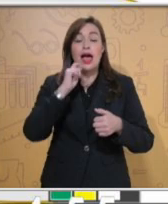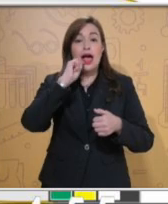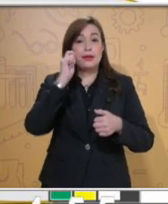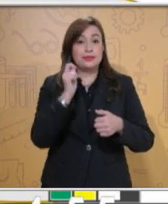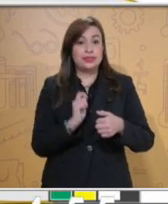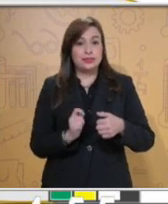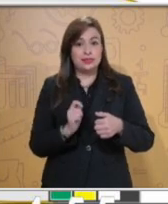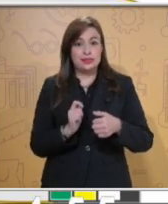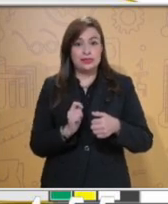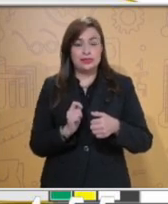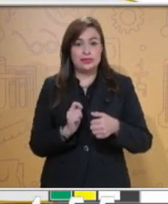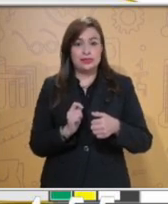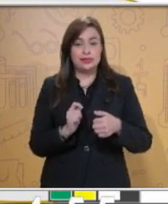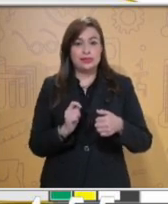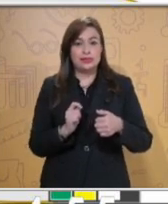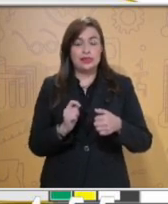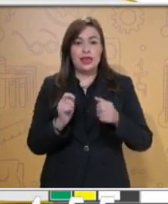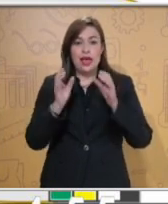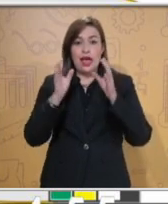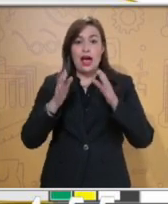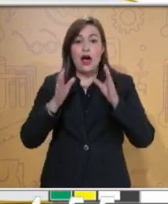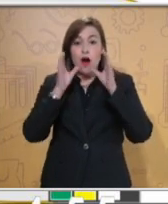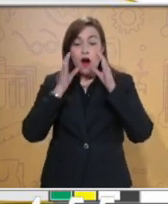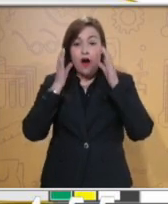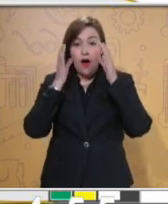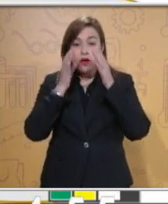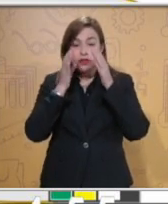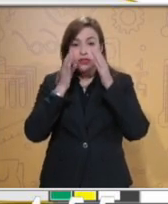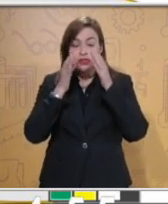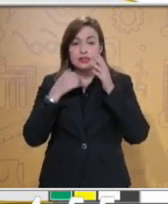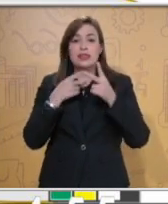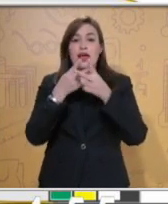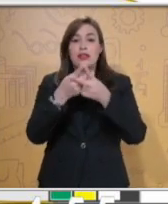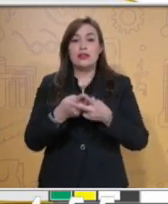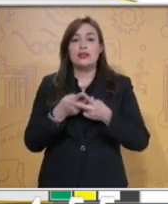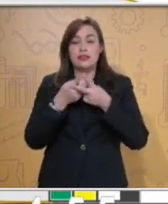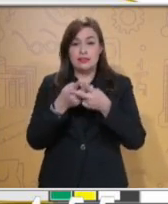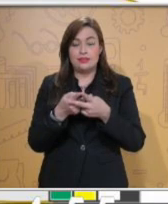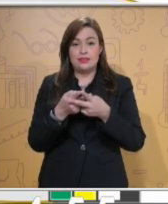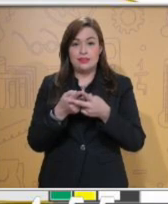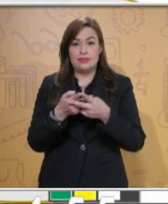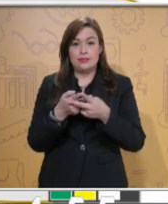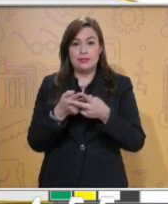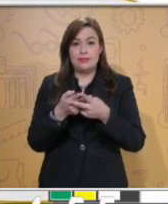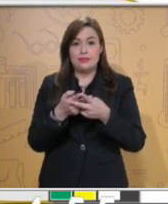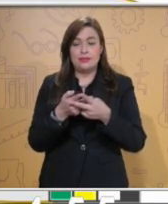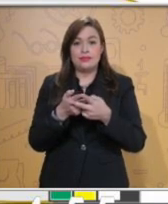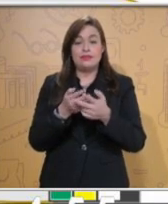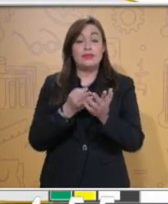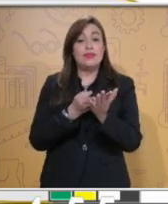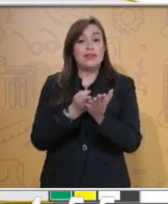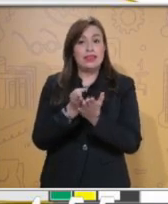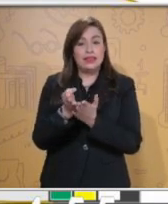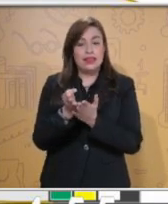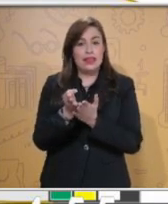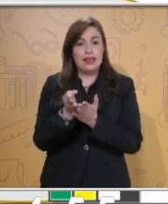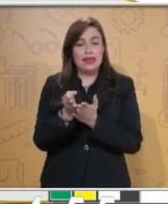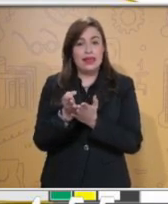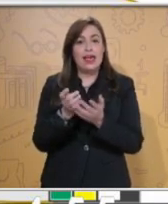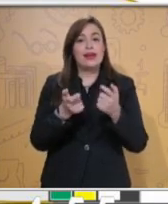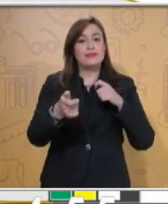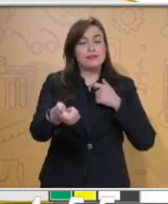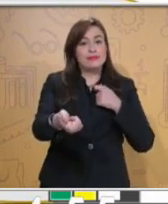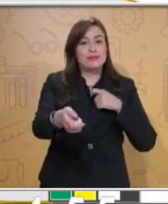friendship, confidence, tolerance, loyalty, empathy, and